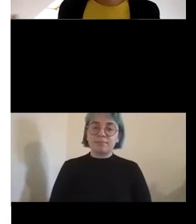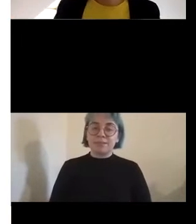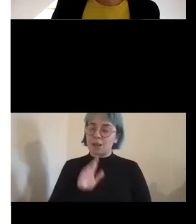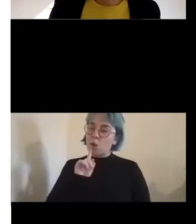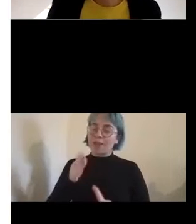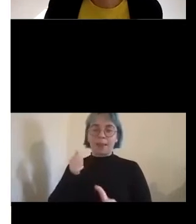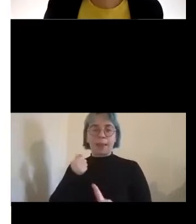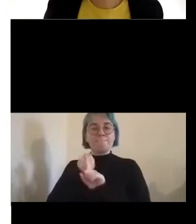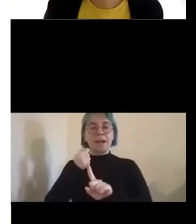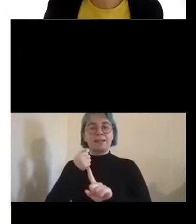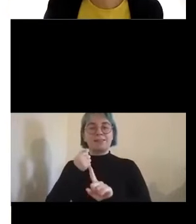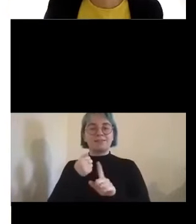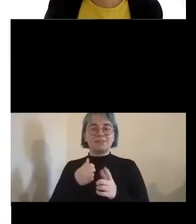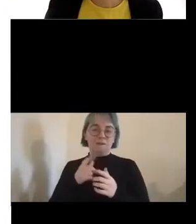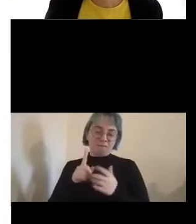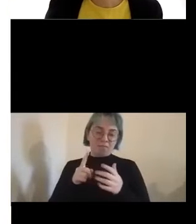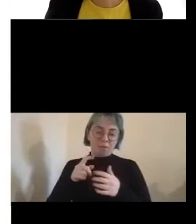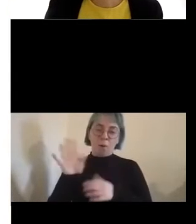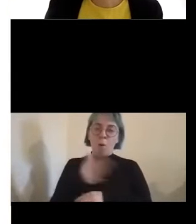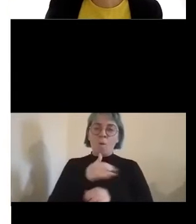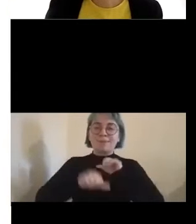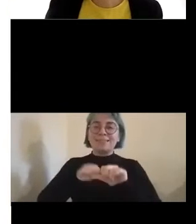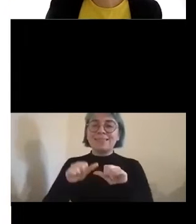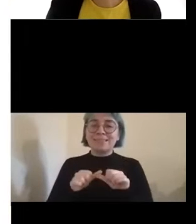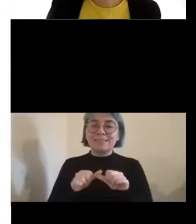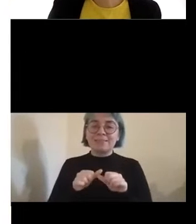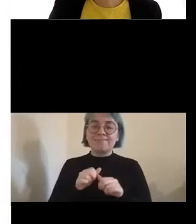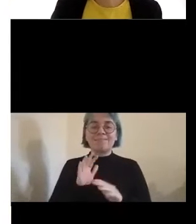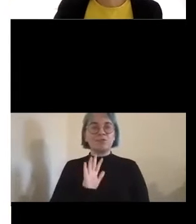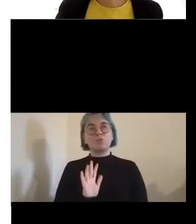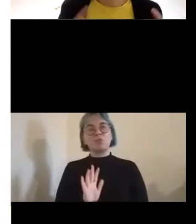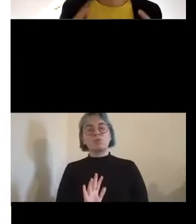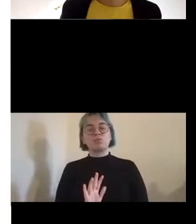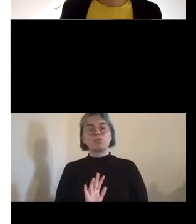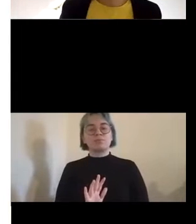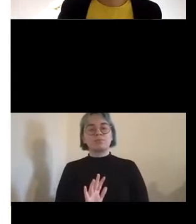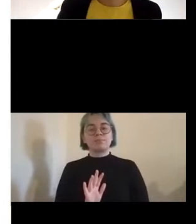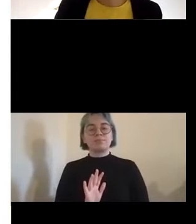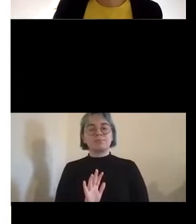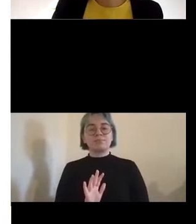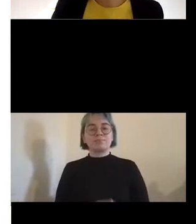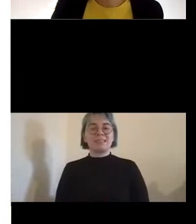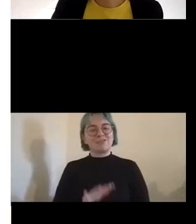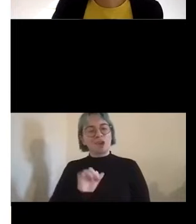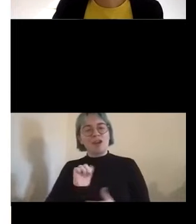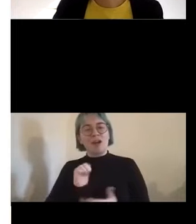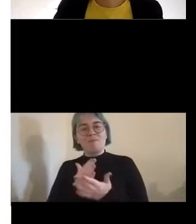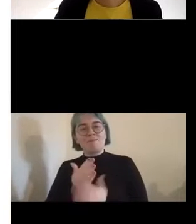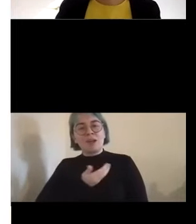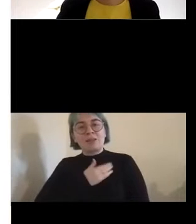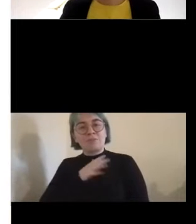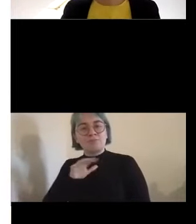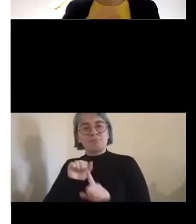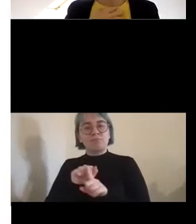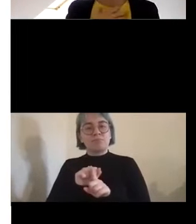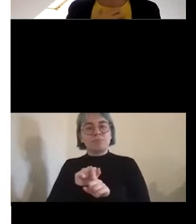the sentencing, and it was not at all kind of grounded in this rights-based approach. So I think